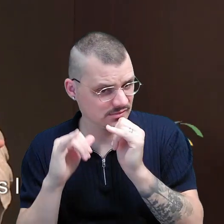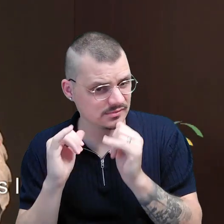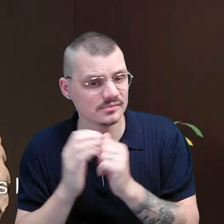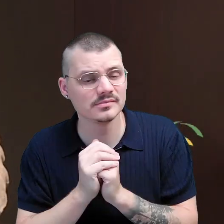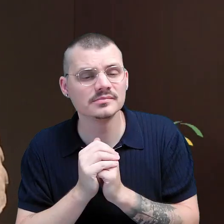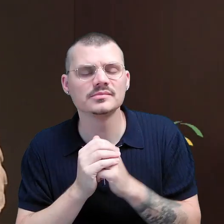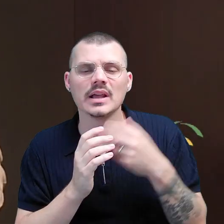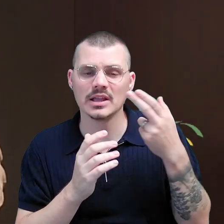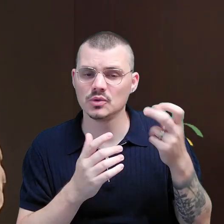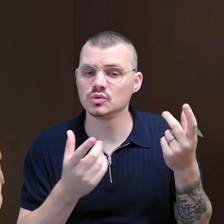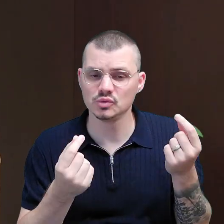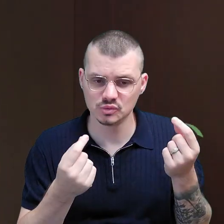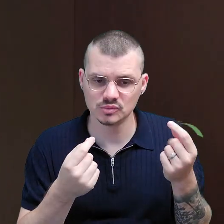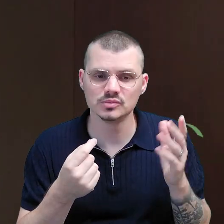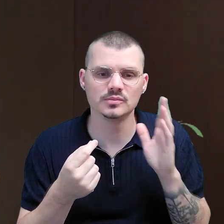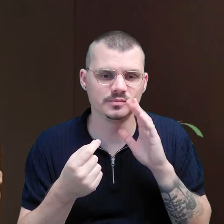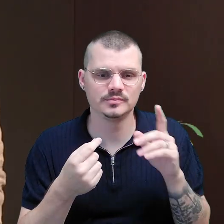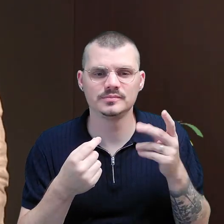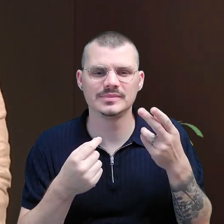as I do,